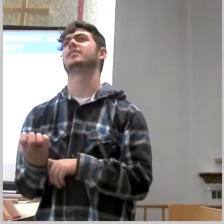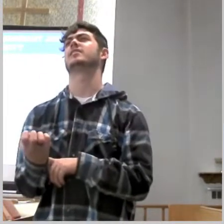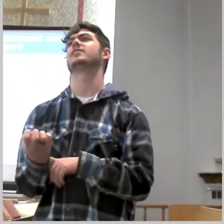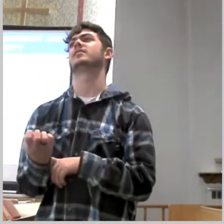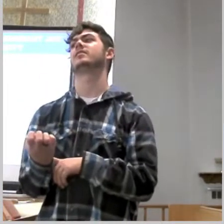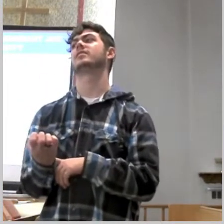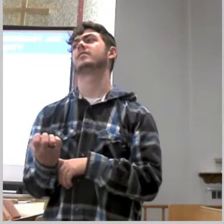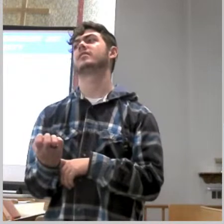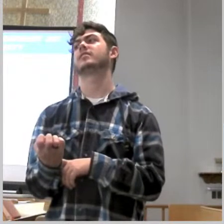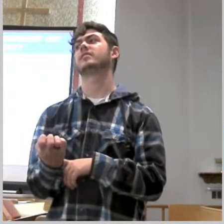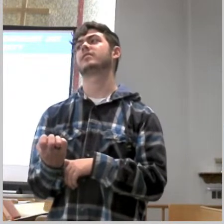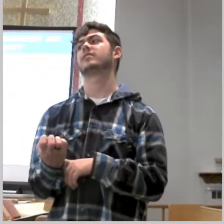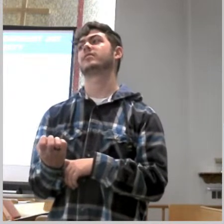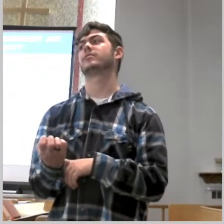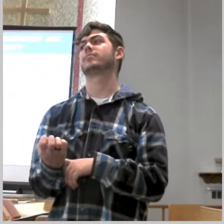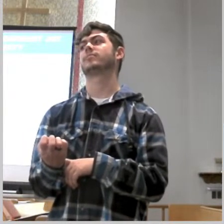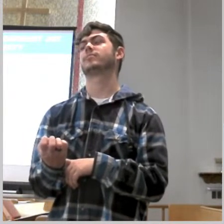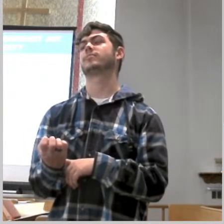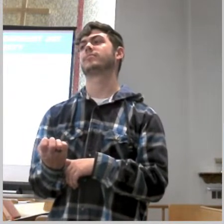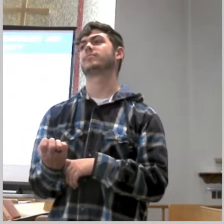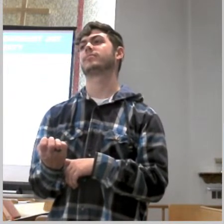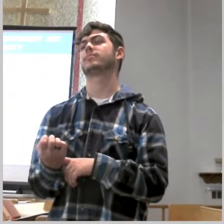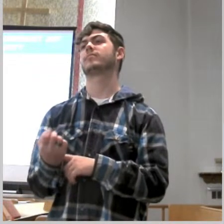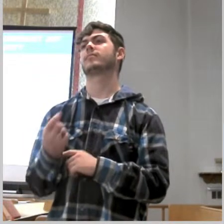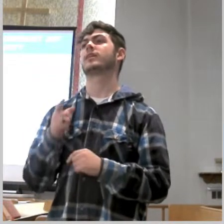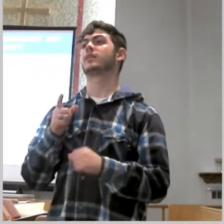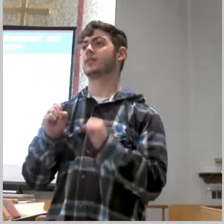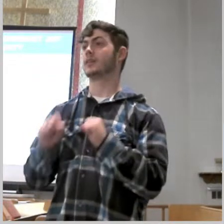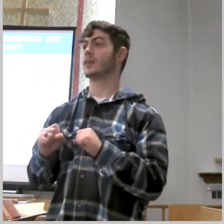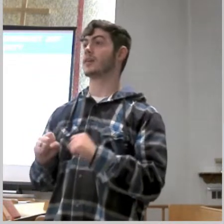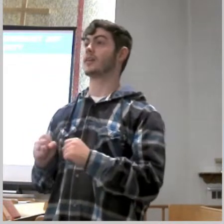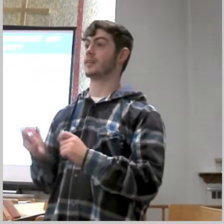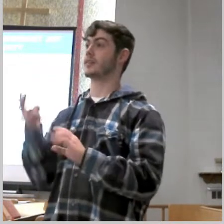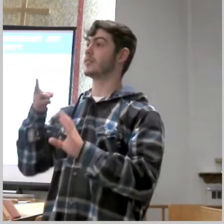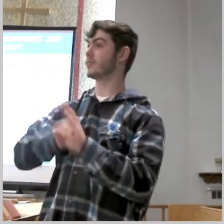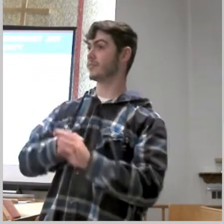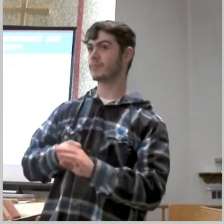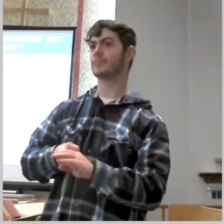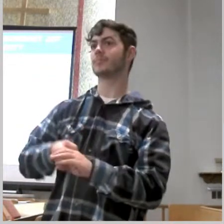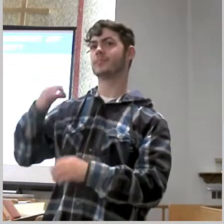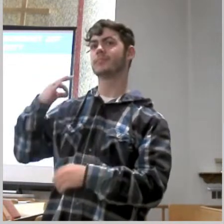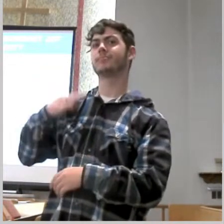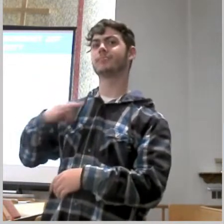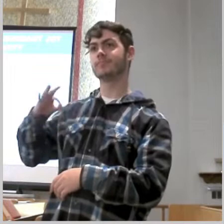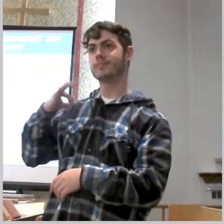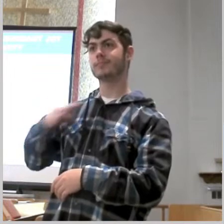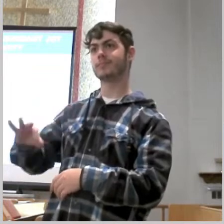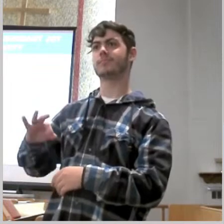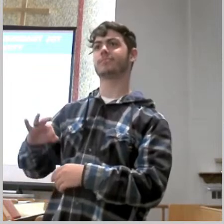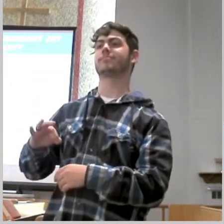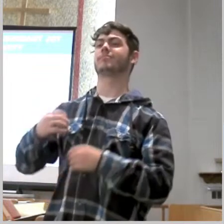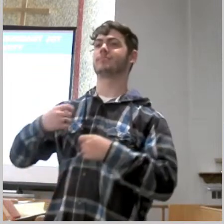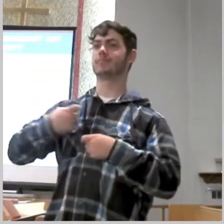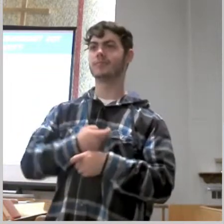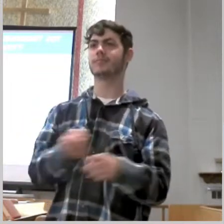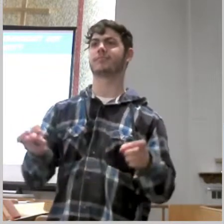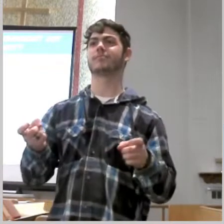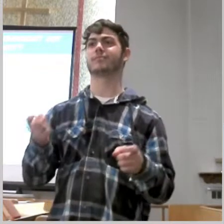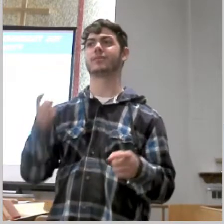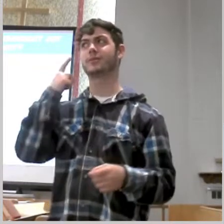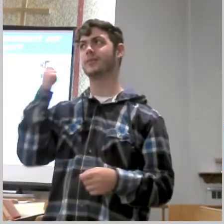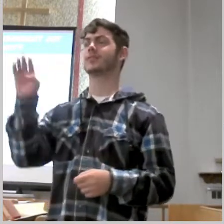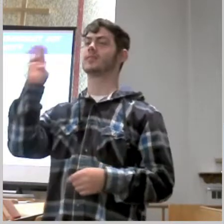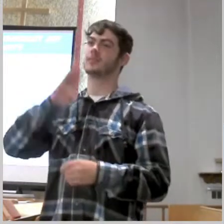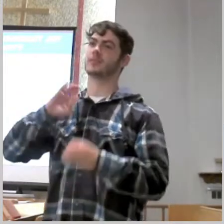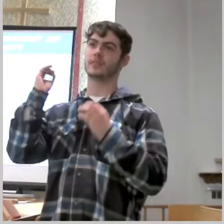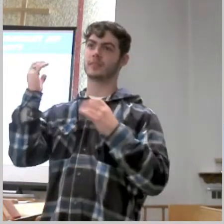to partake in this privilege of giving because they were so affected by the grace of